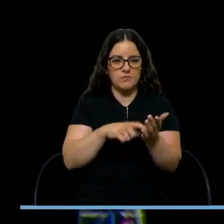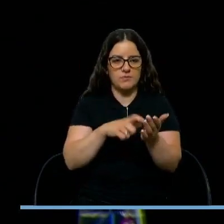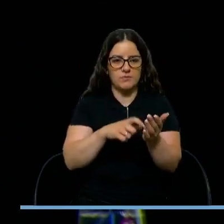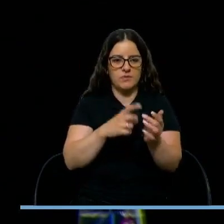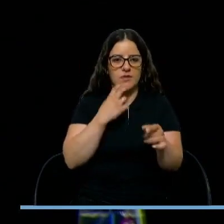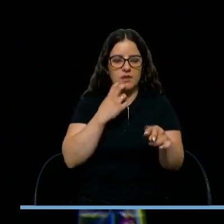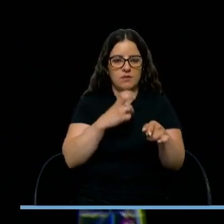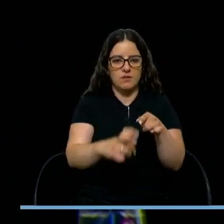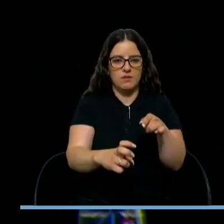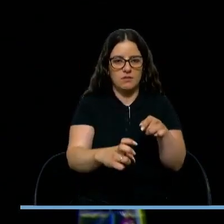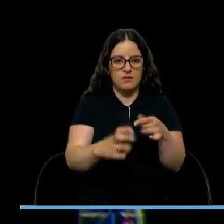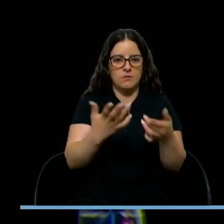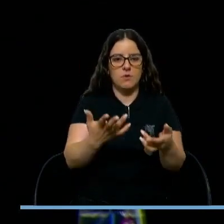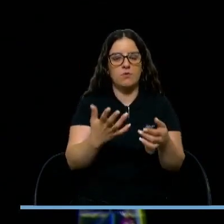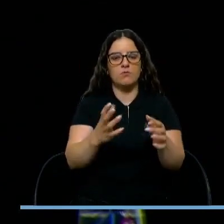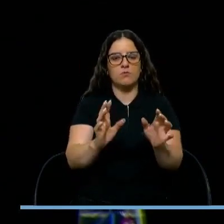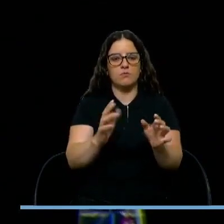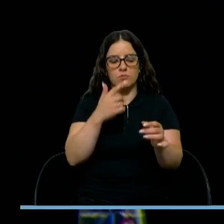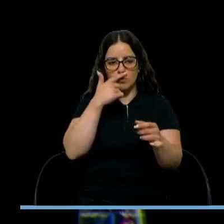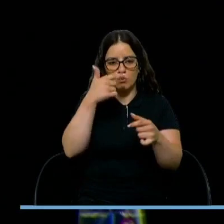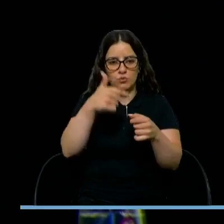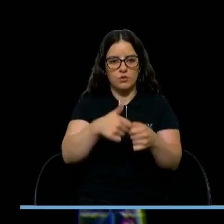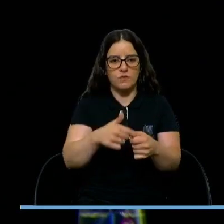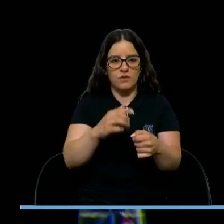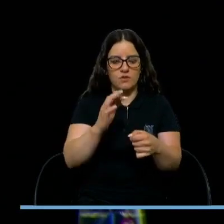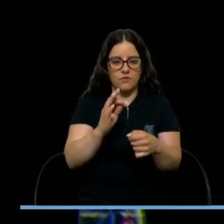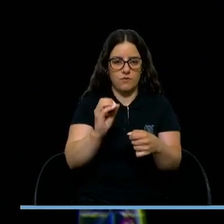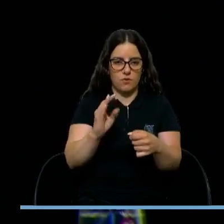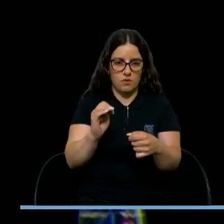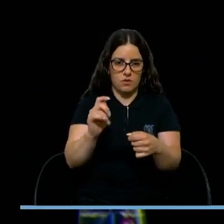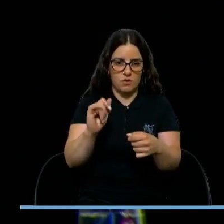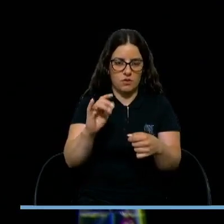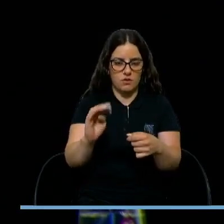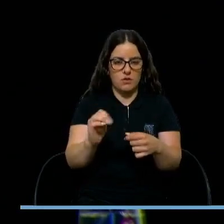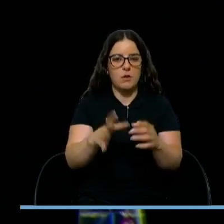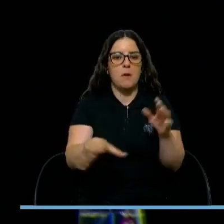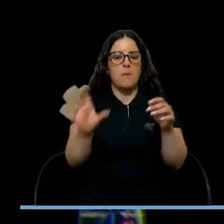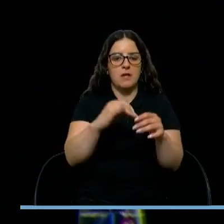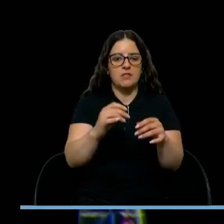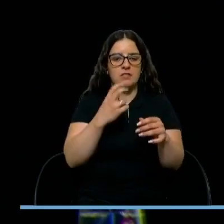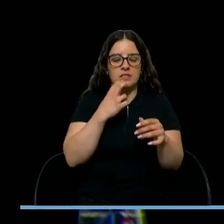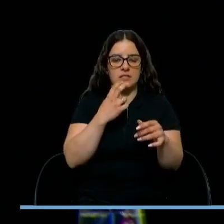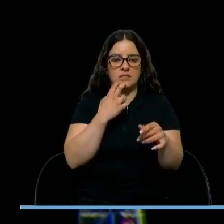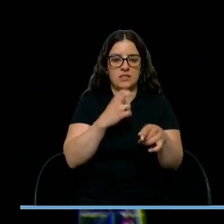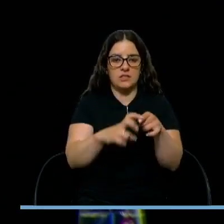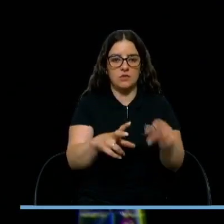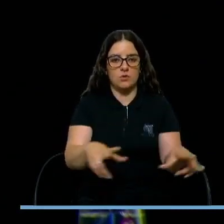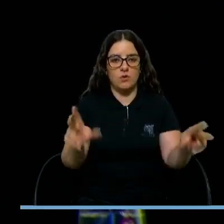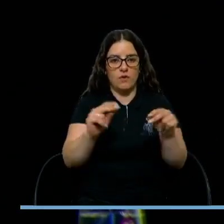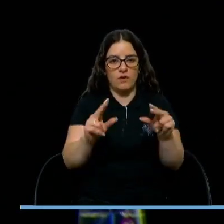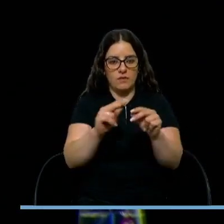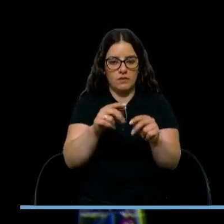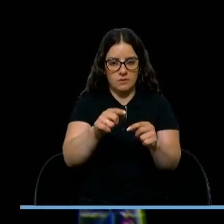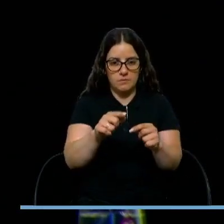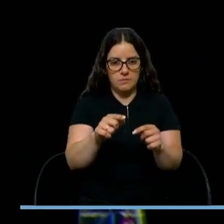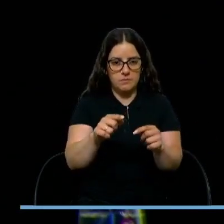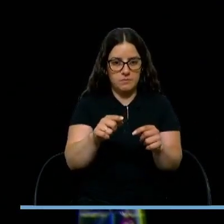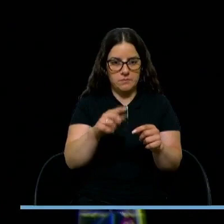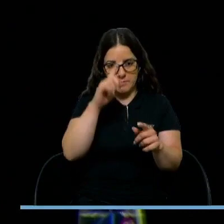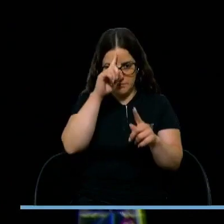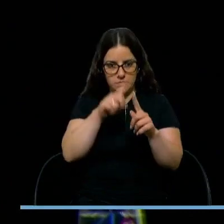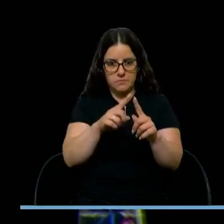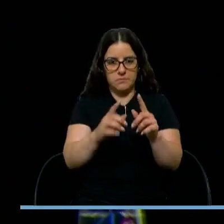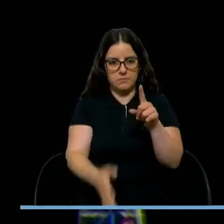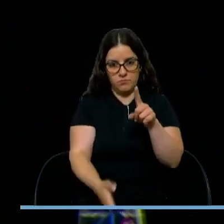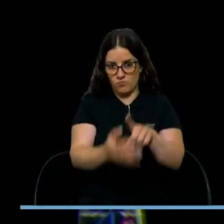require more electrification, more fossil fuel, and more renewables. But just to mention that for this to be